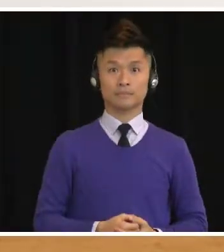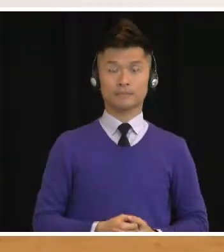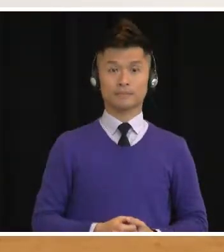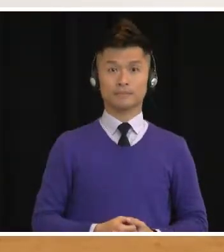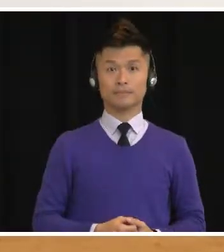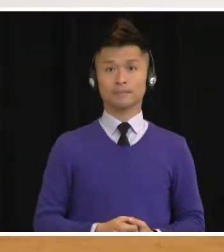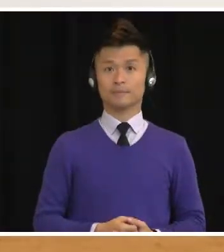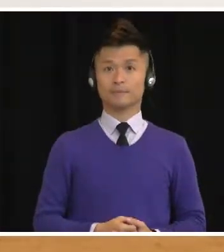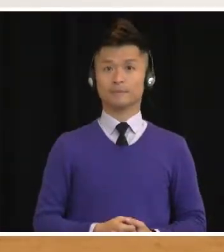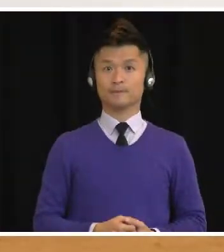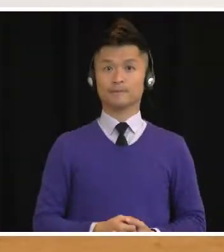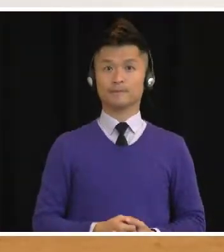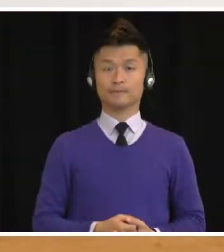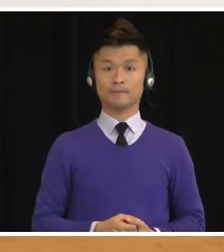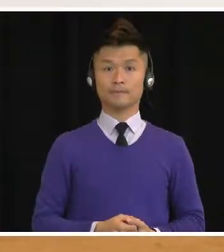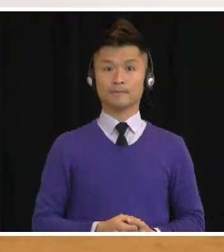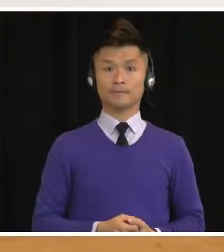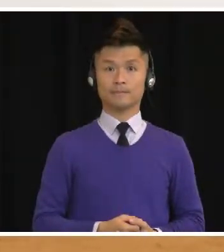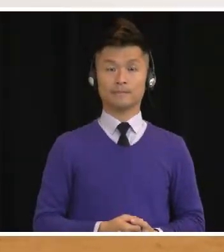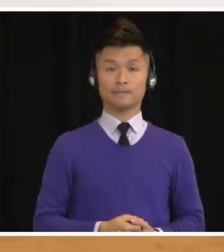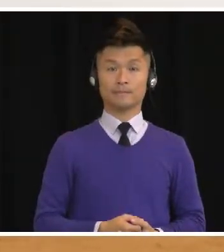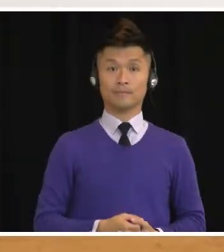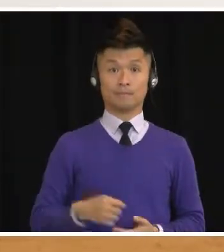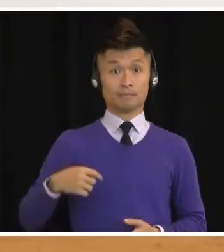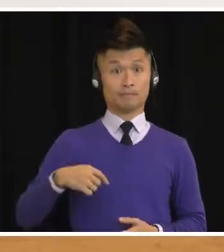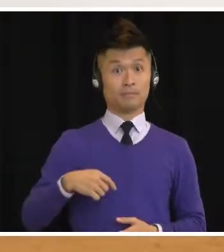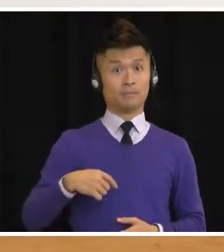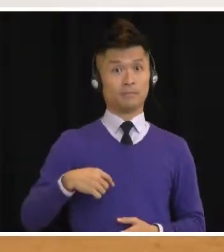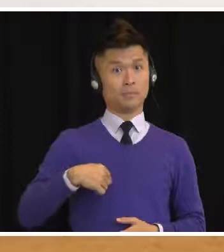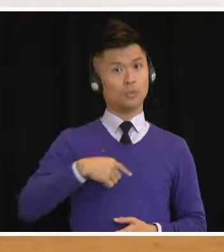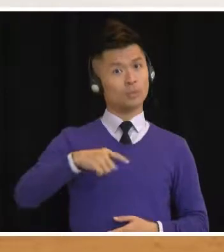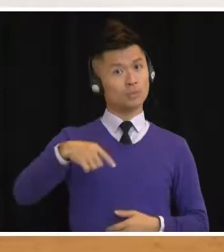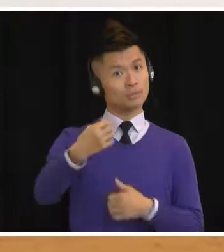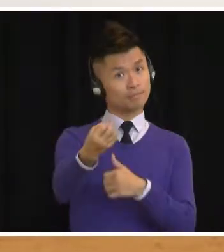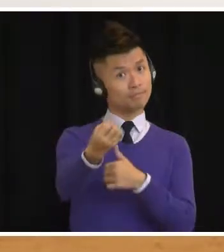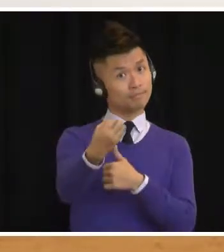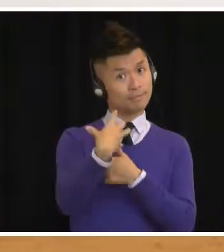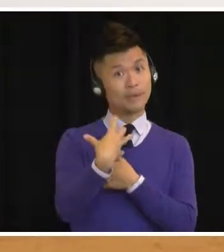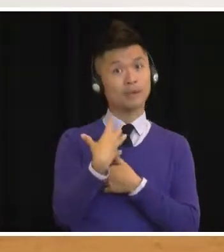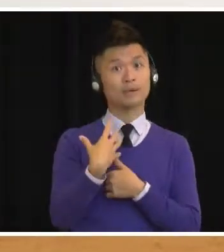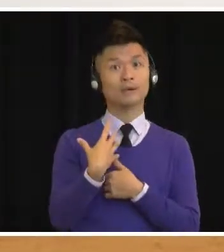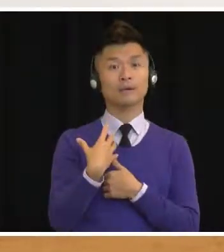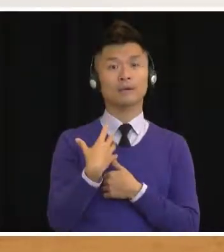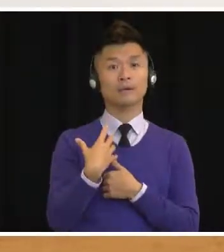recommendation for timetable for finalizing this amendment?